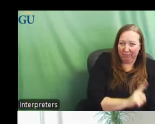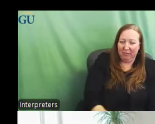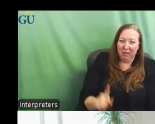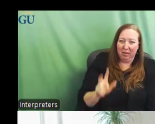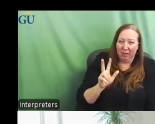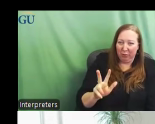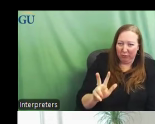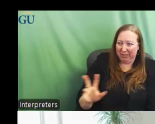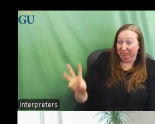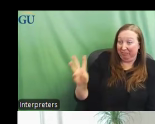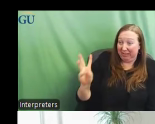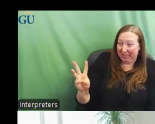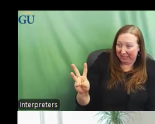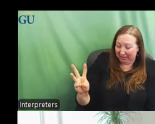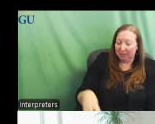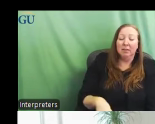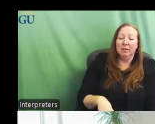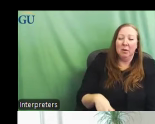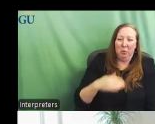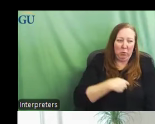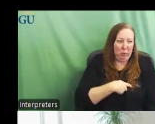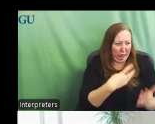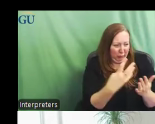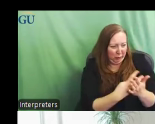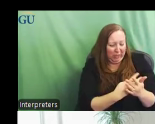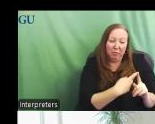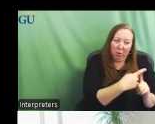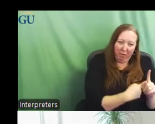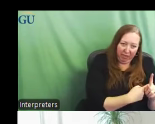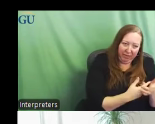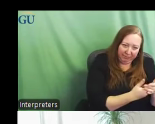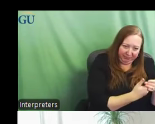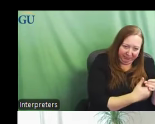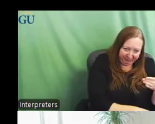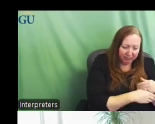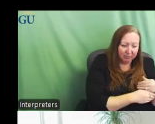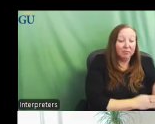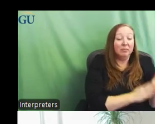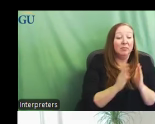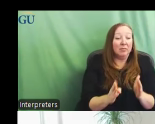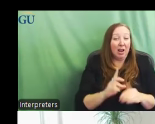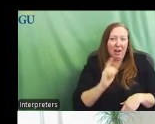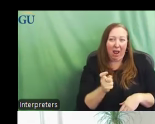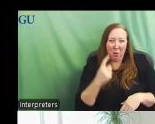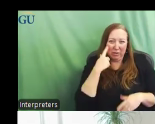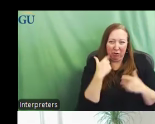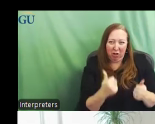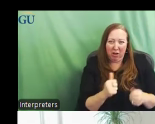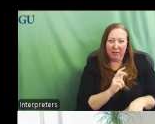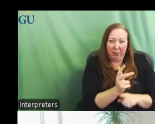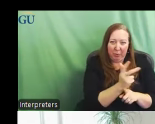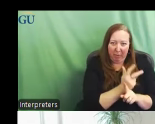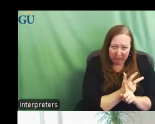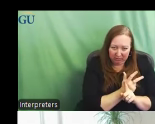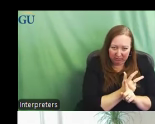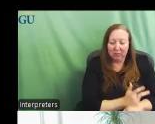by 1 month of age, and then having a diagnosis of permanent hearing loss by 3 months of age, and then enrollment in the early